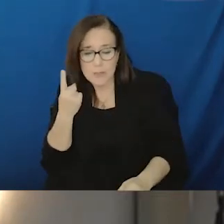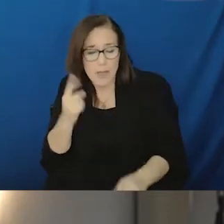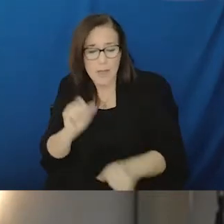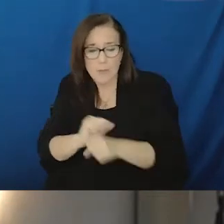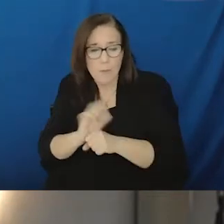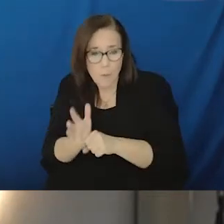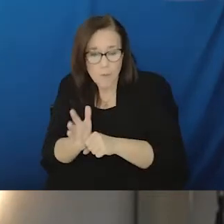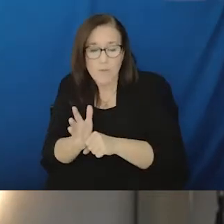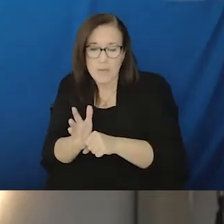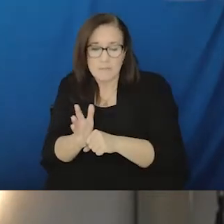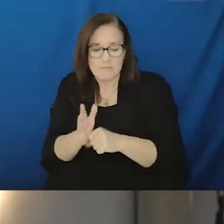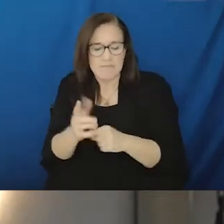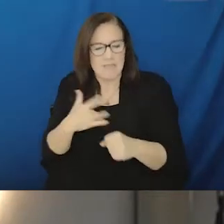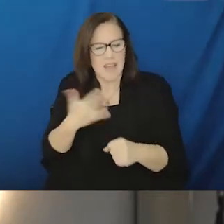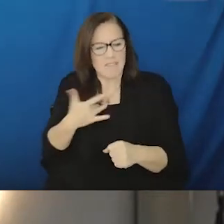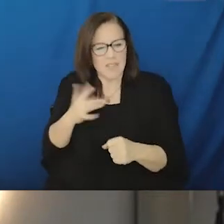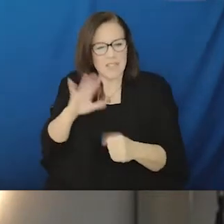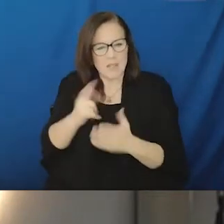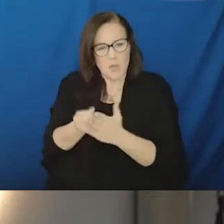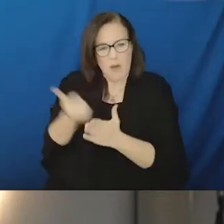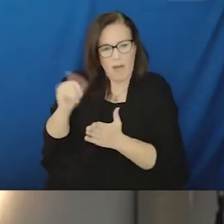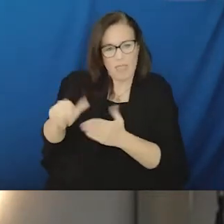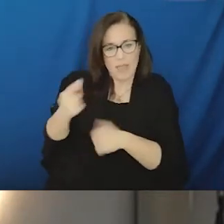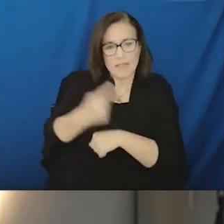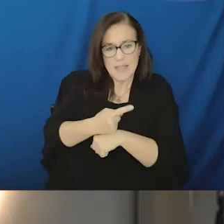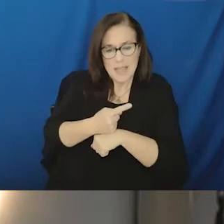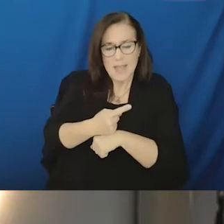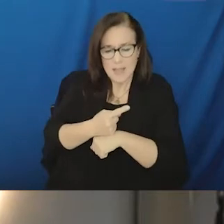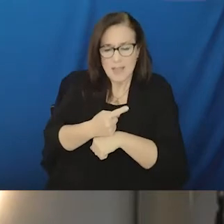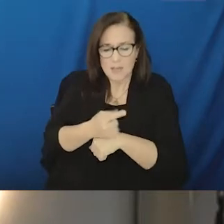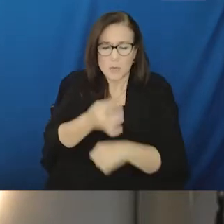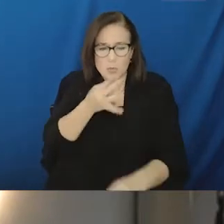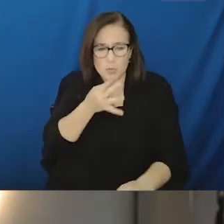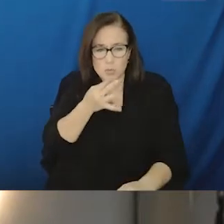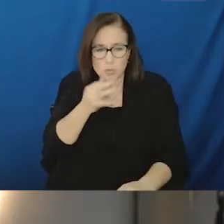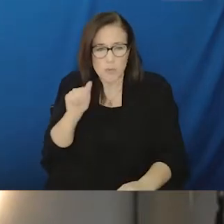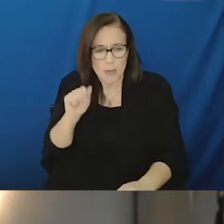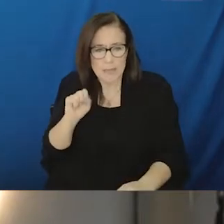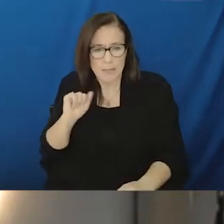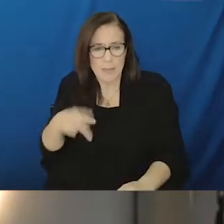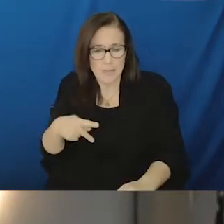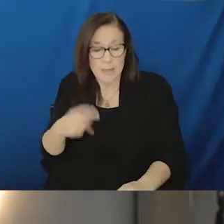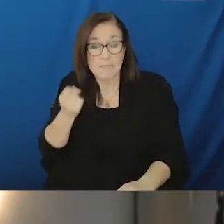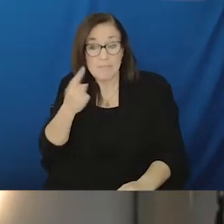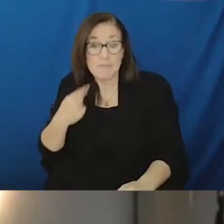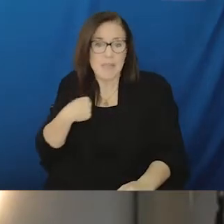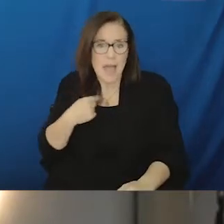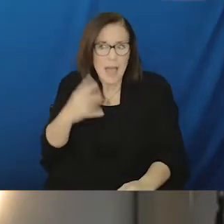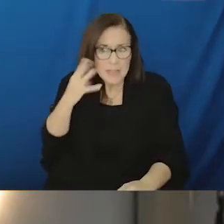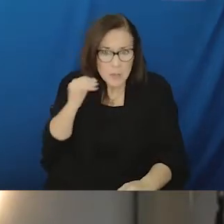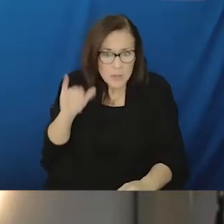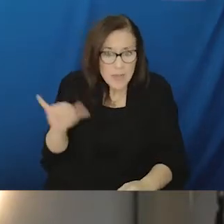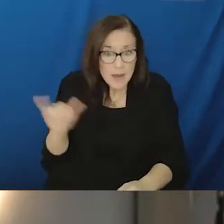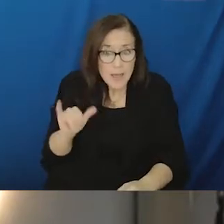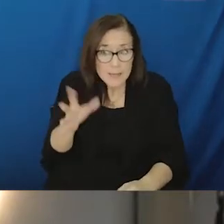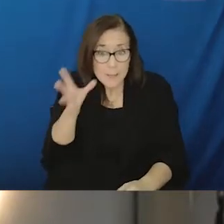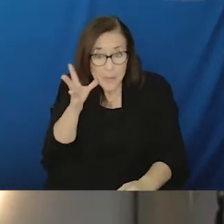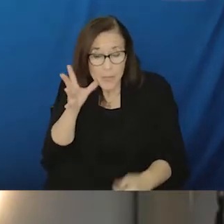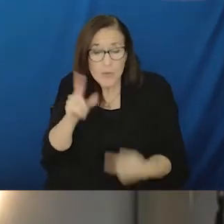I experience this as a mother, and I experience this as a parent voice on this board, that